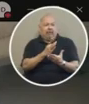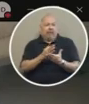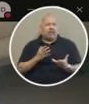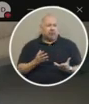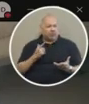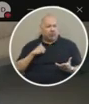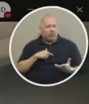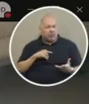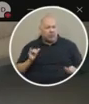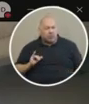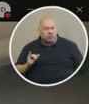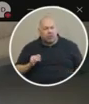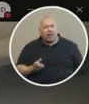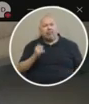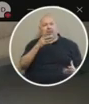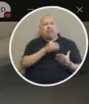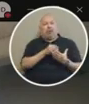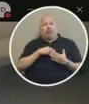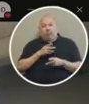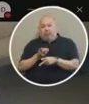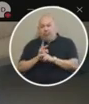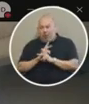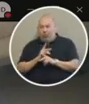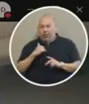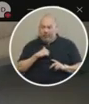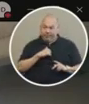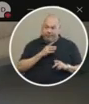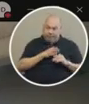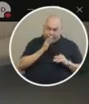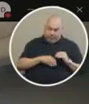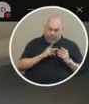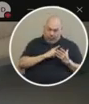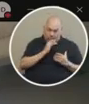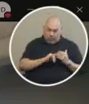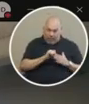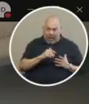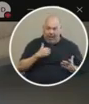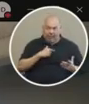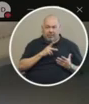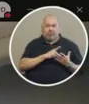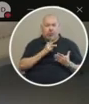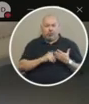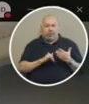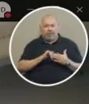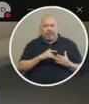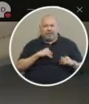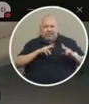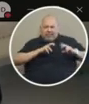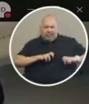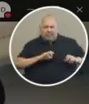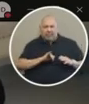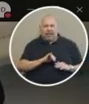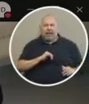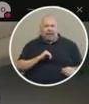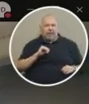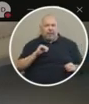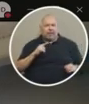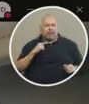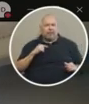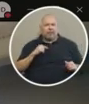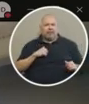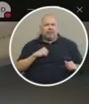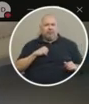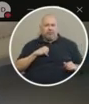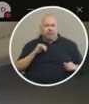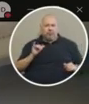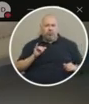as well for us. So how much money we've borrowed and we have on hand to complete the projects that we have in our program, that's the analysis that I'm focusing on